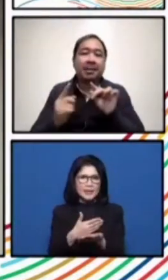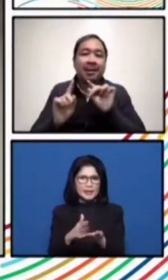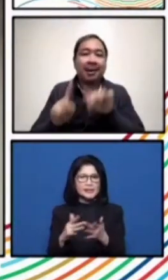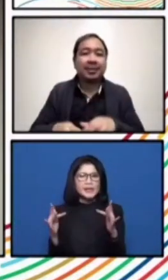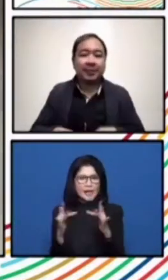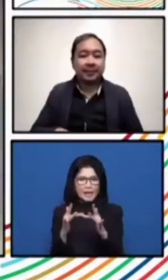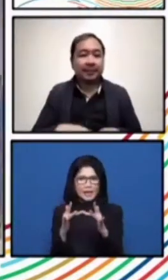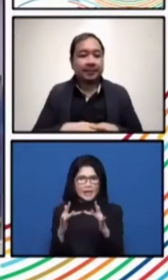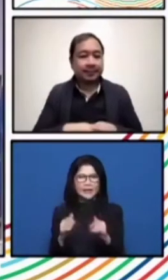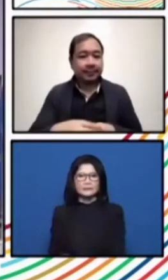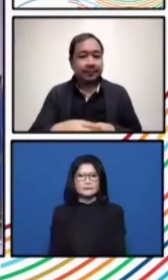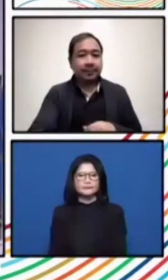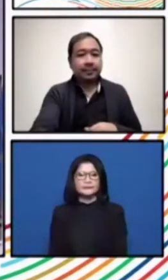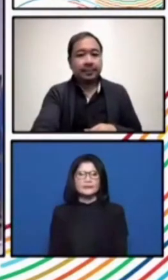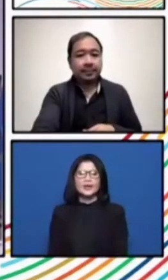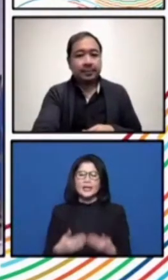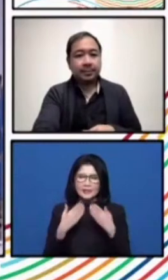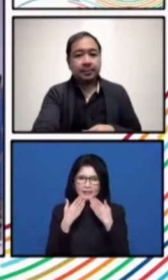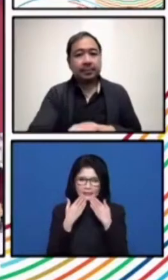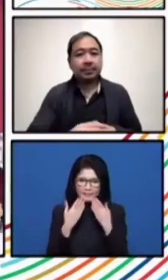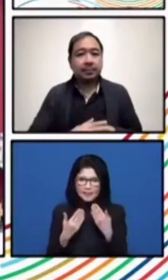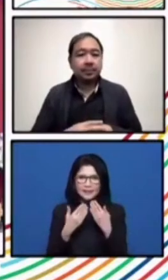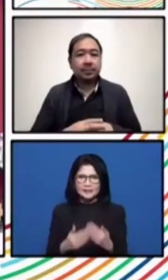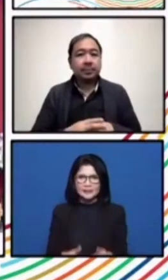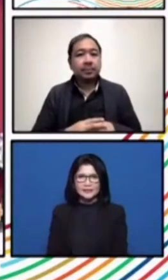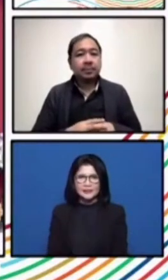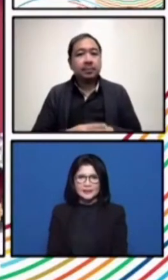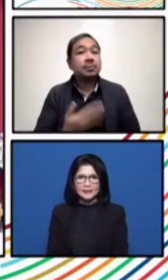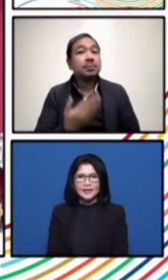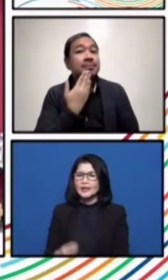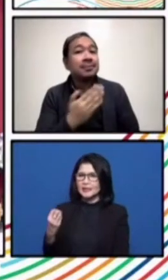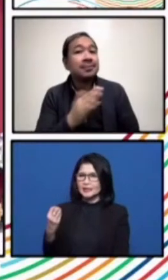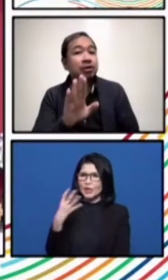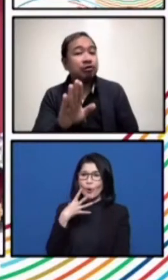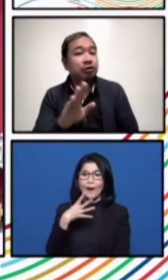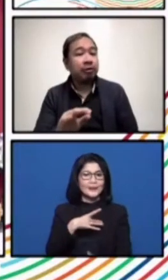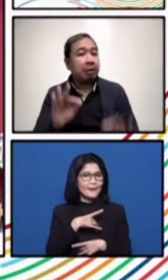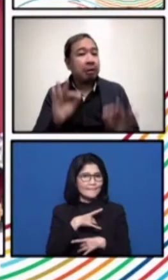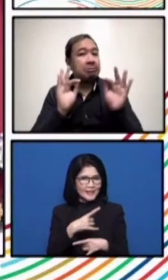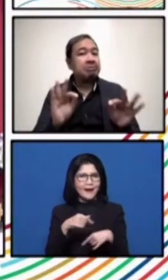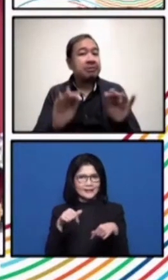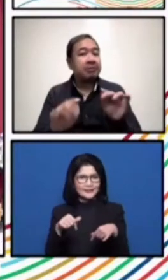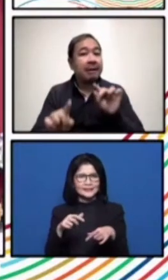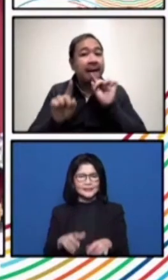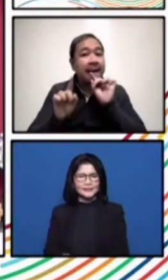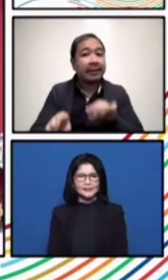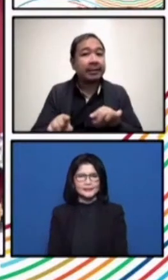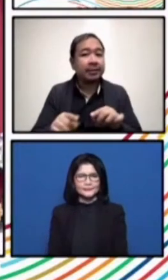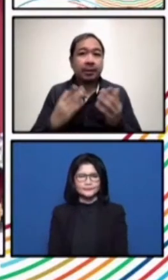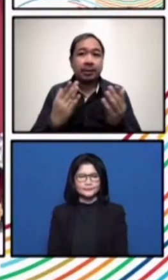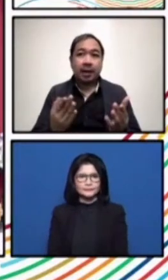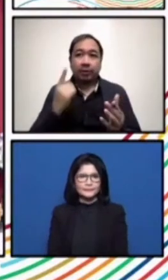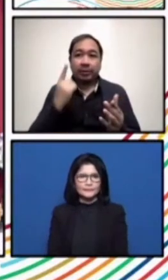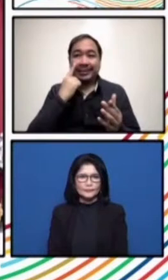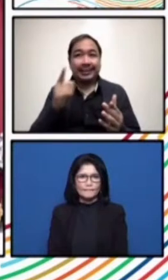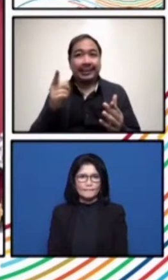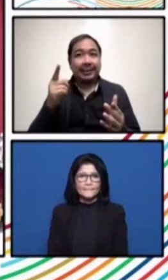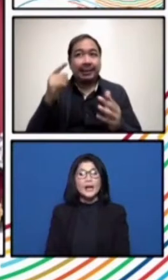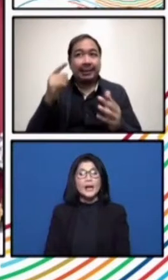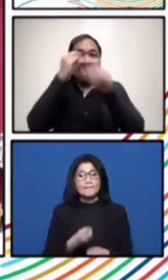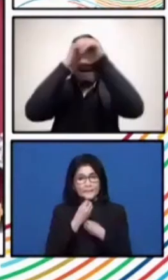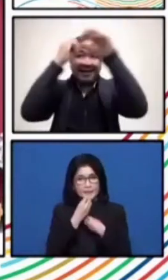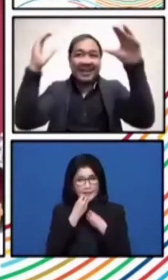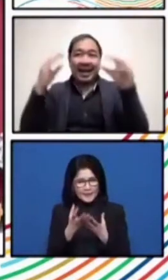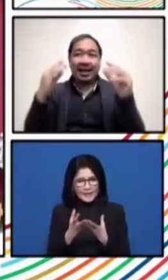thank you very much Mr mon for that uh answer so putting something as a complex as this idea into something that uh